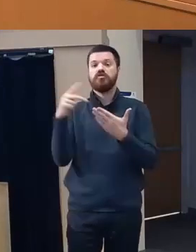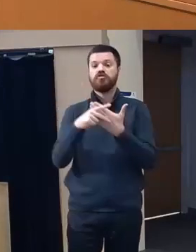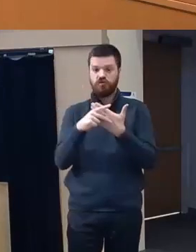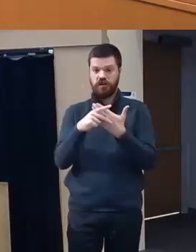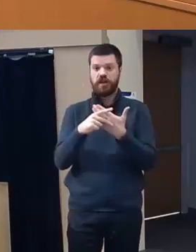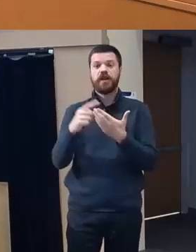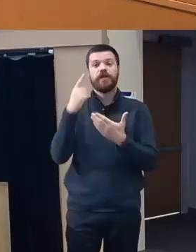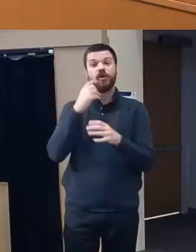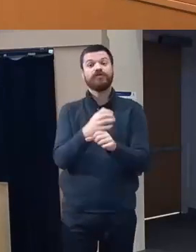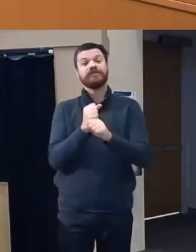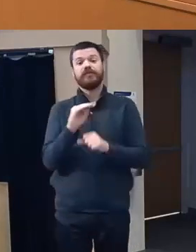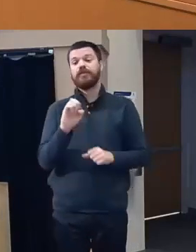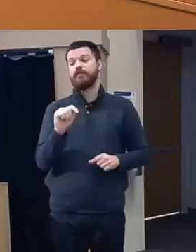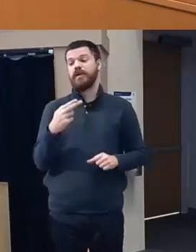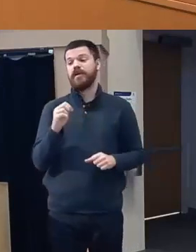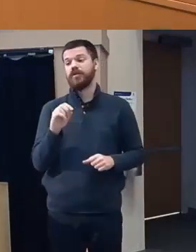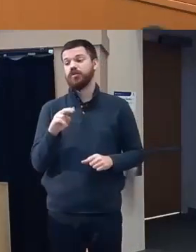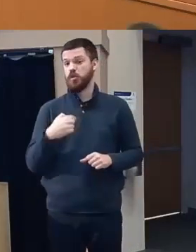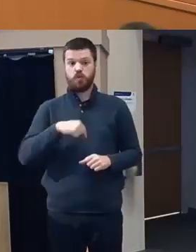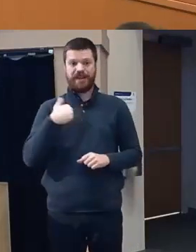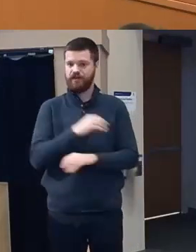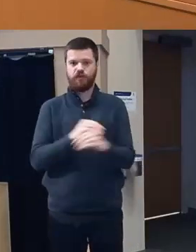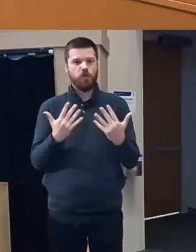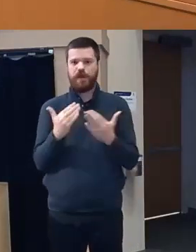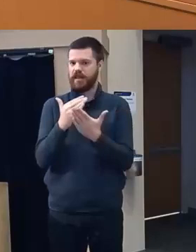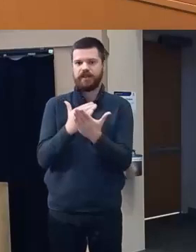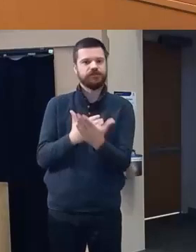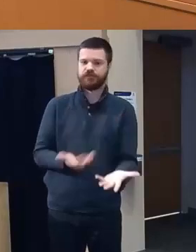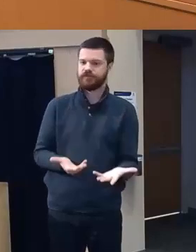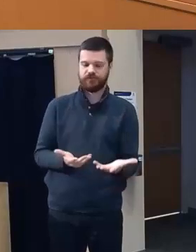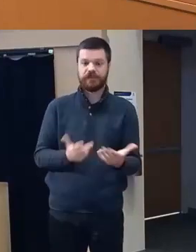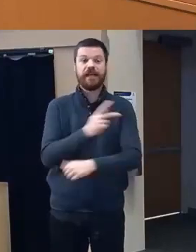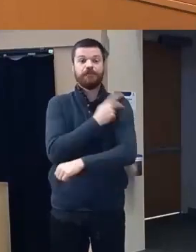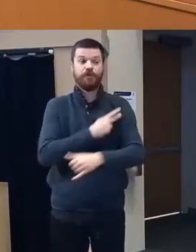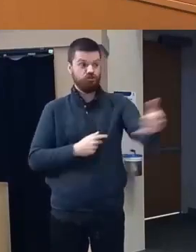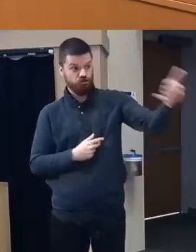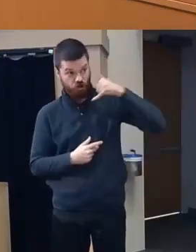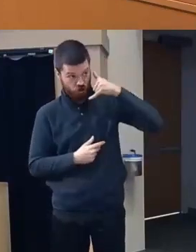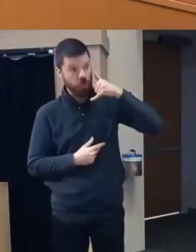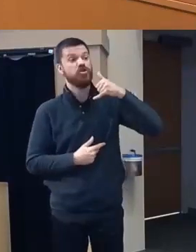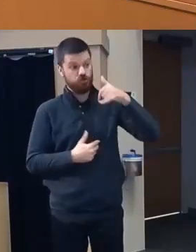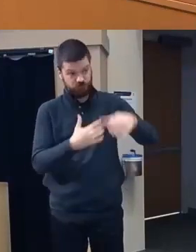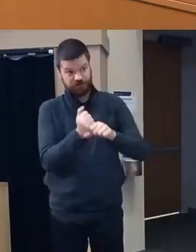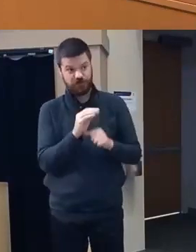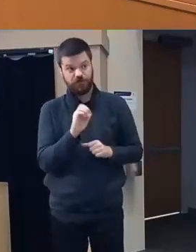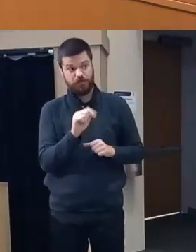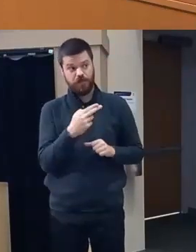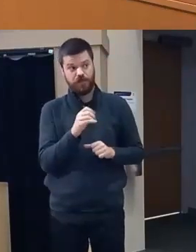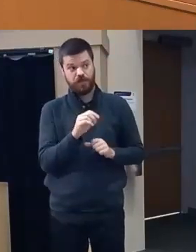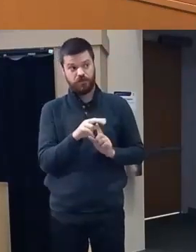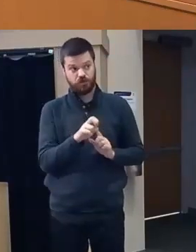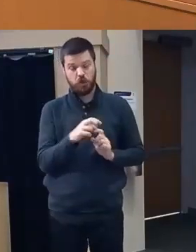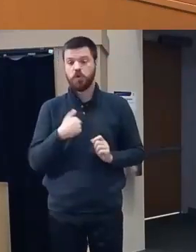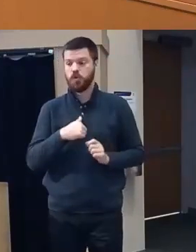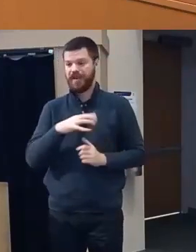for receiving methadone, we do not have a wait list. Patients call us and say they want to receive methadone, and we are getting them